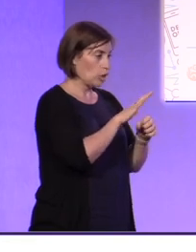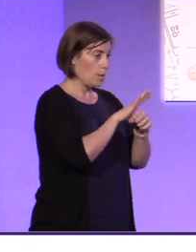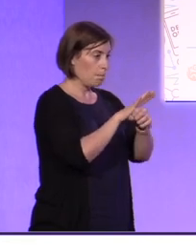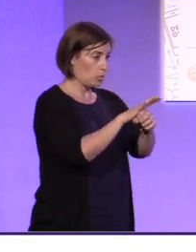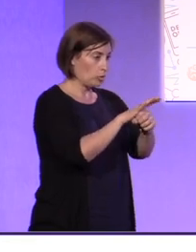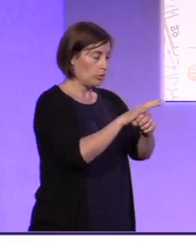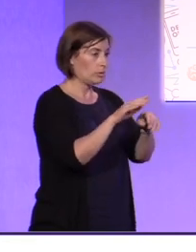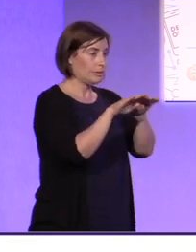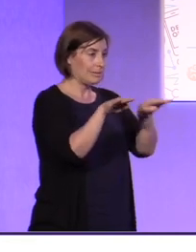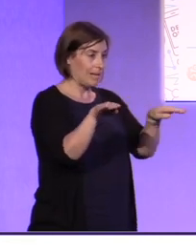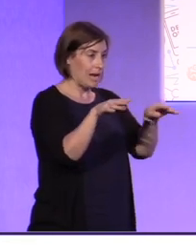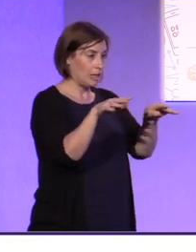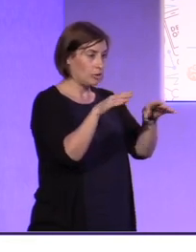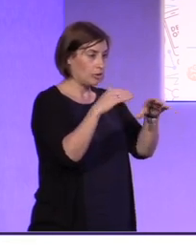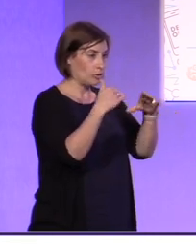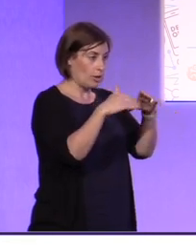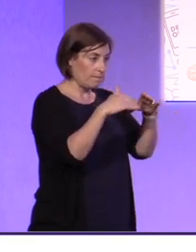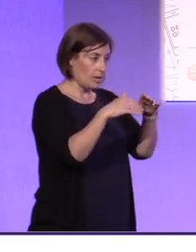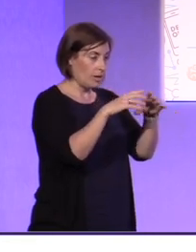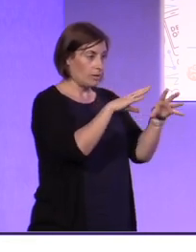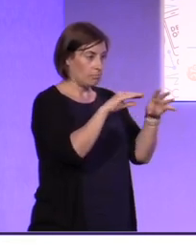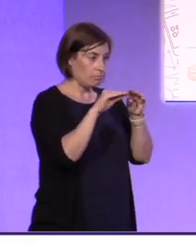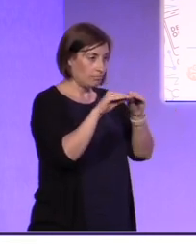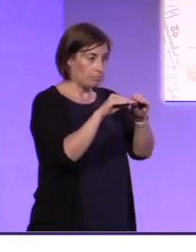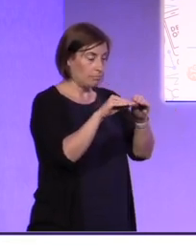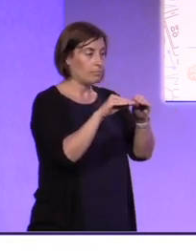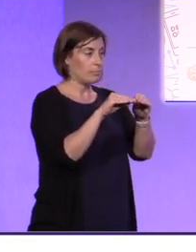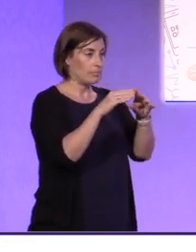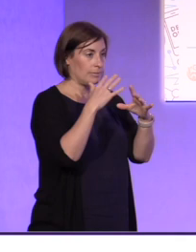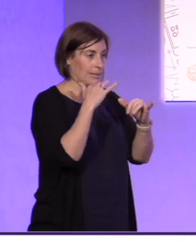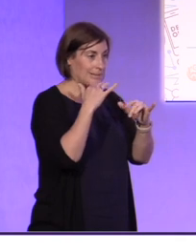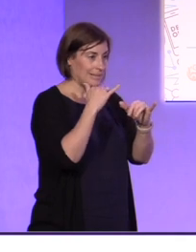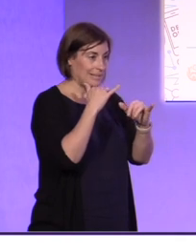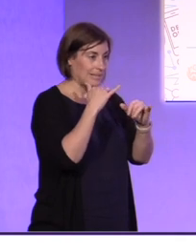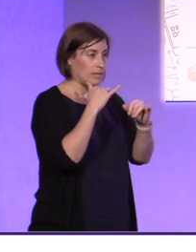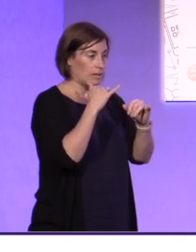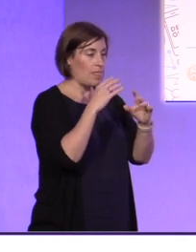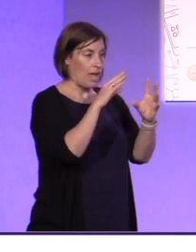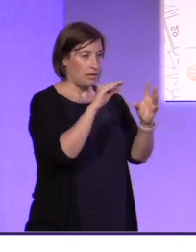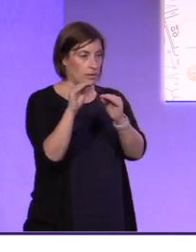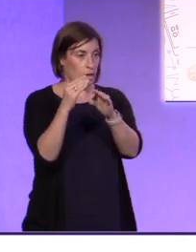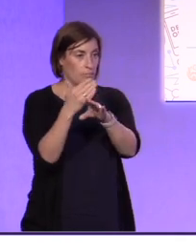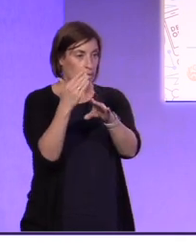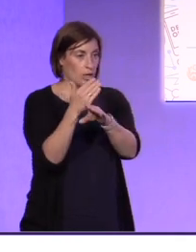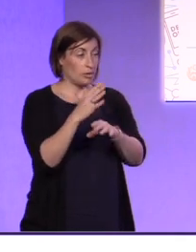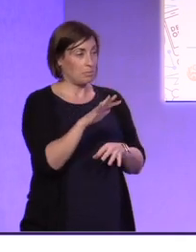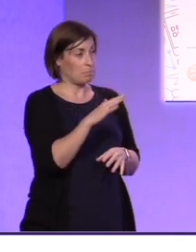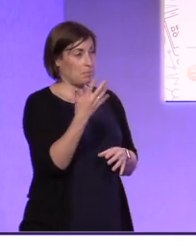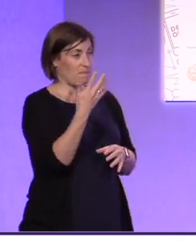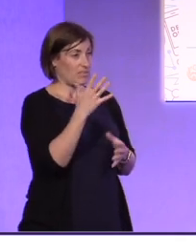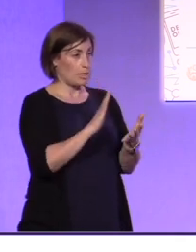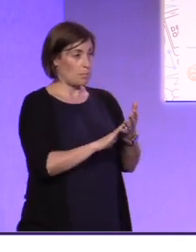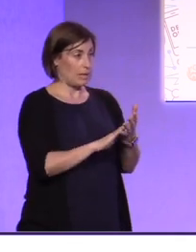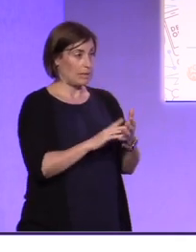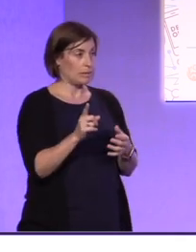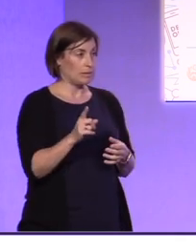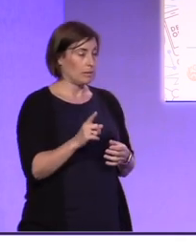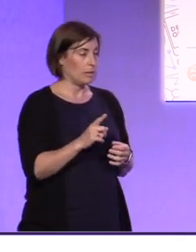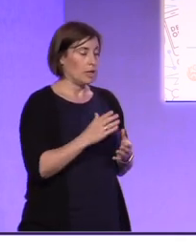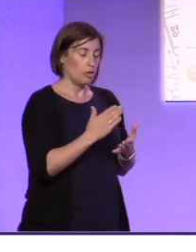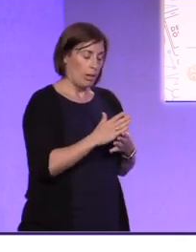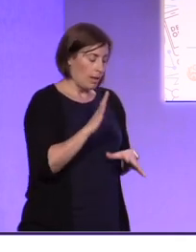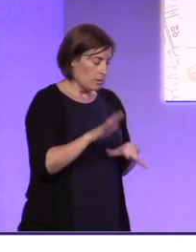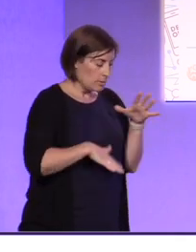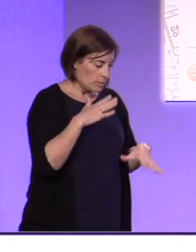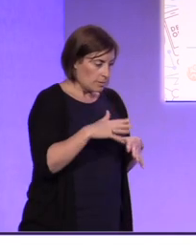staging server. I did some testing. And I put the code in production in under 15 minutes. They were very, very frantic 15